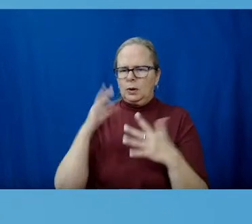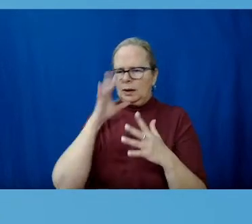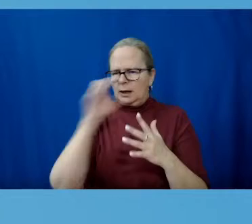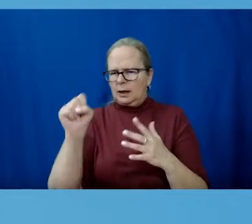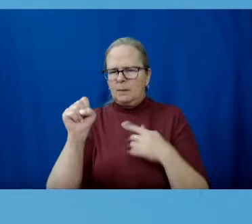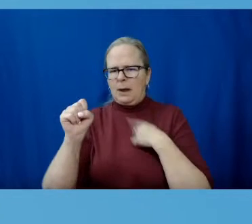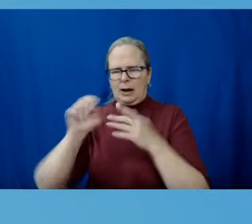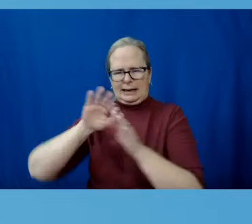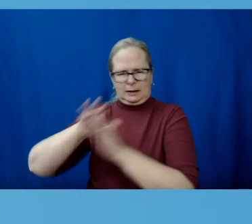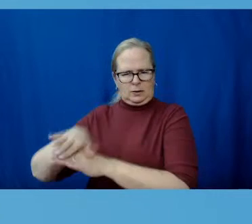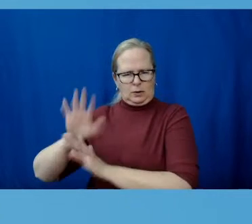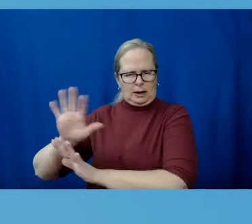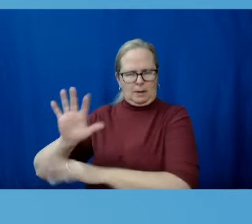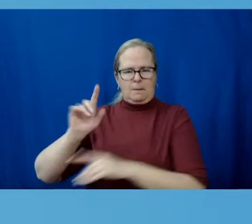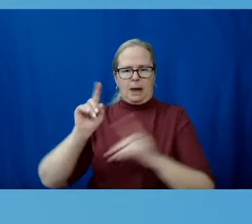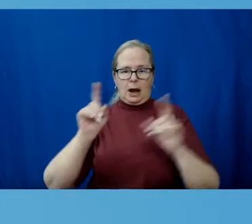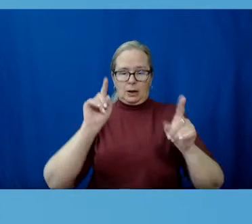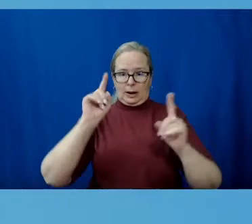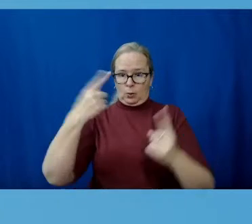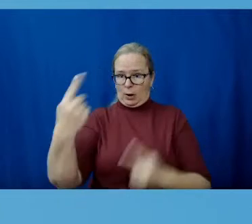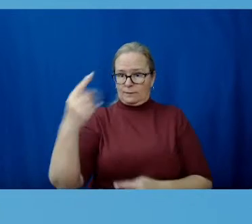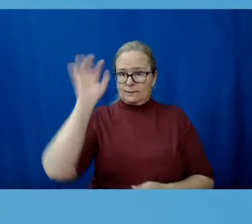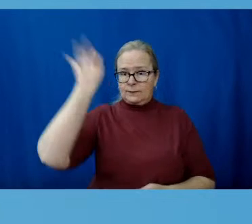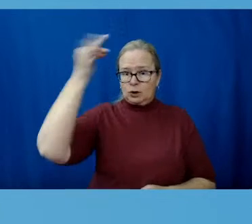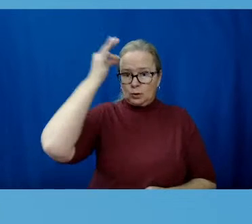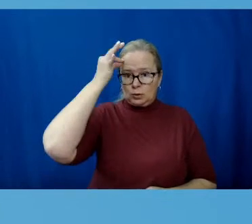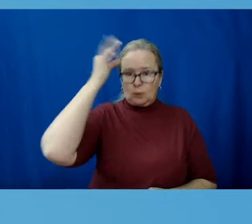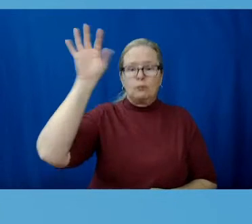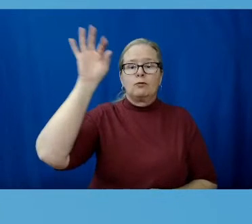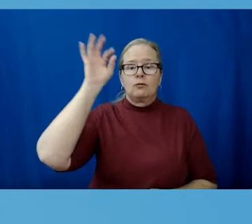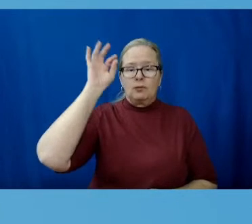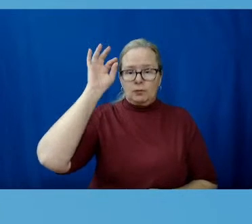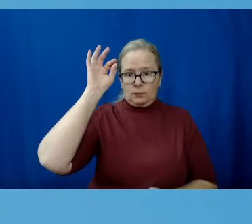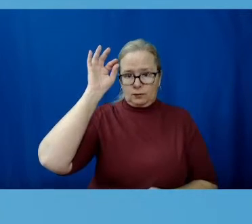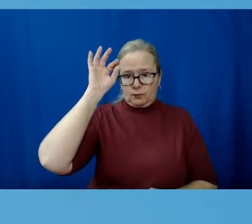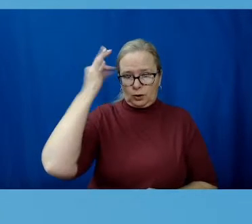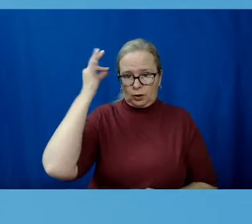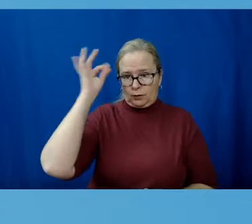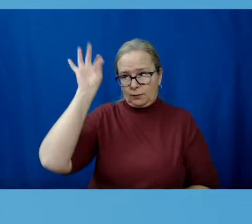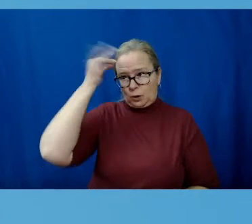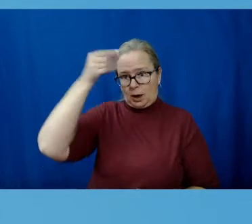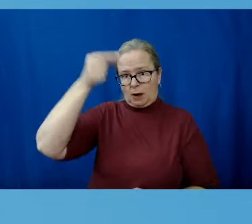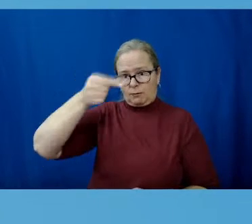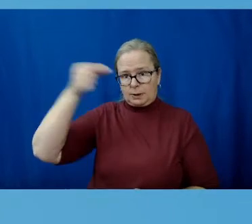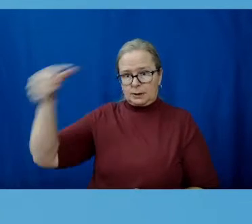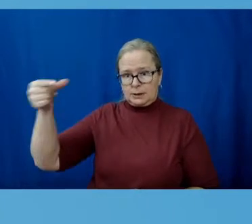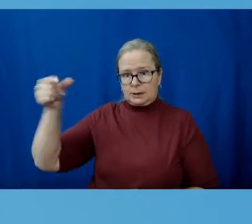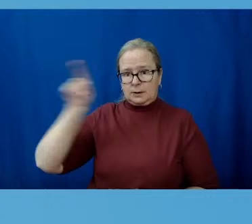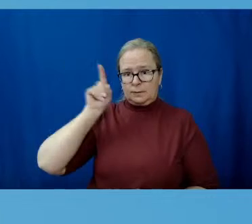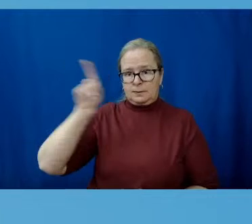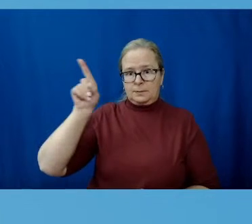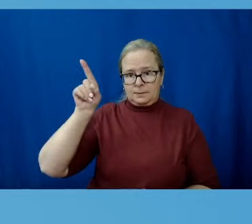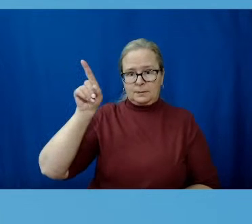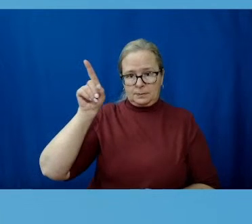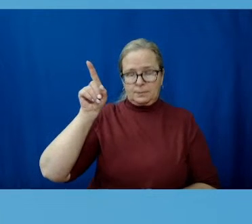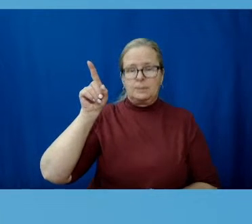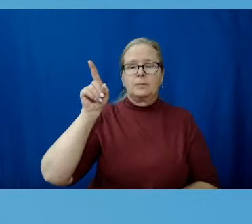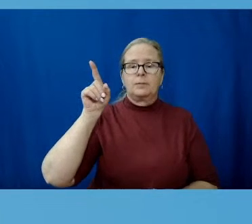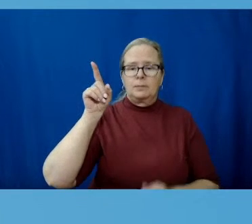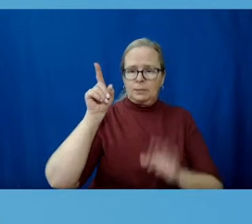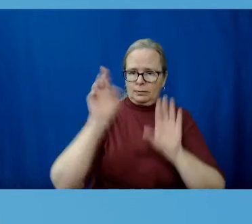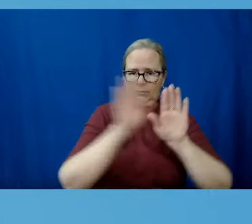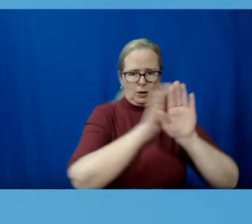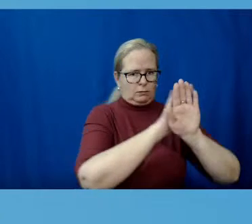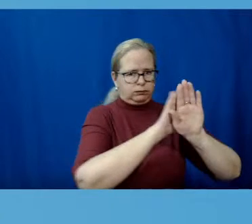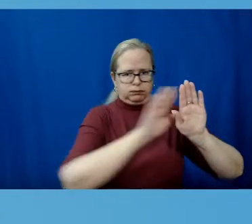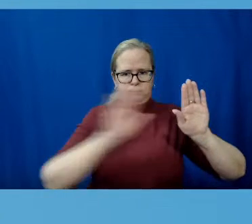seeing very different responses by each of the provinces. The federal government is responsible for the border. The federal government was